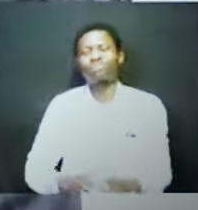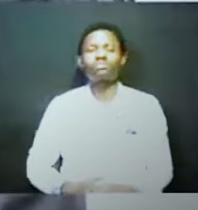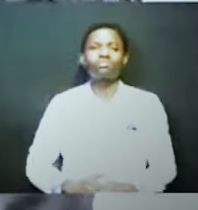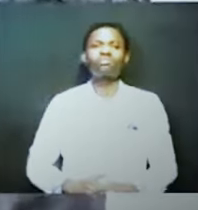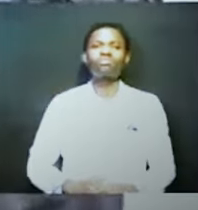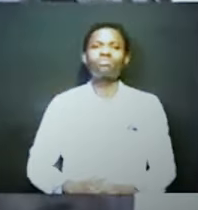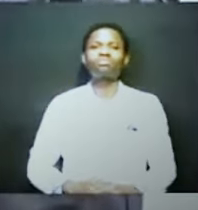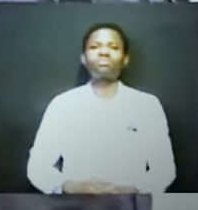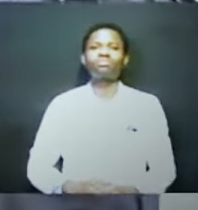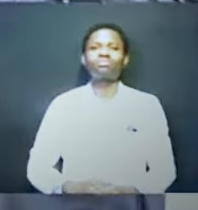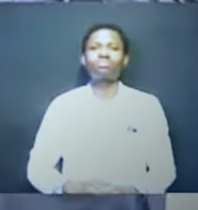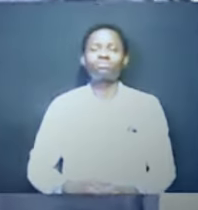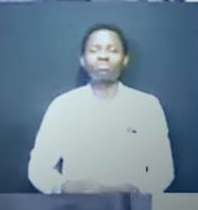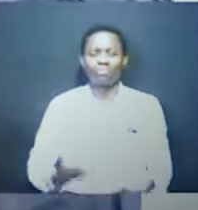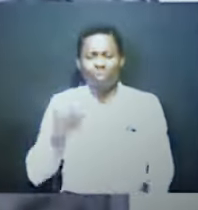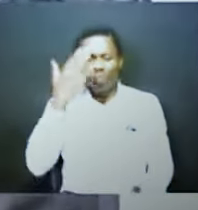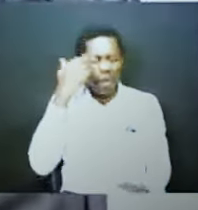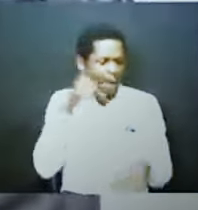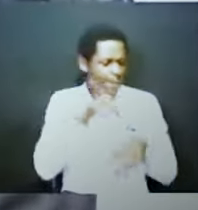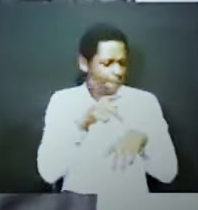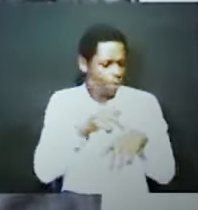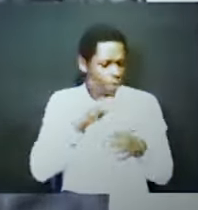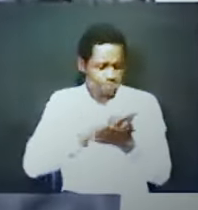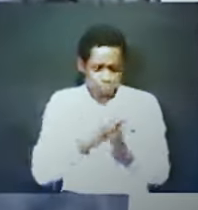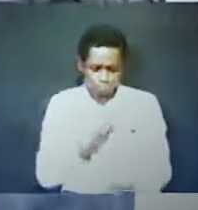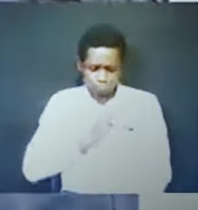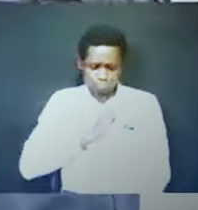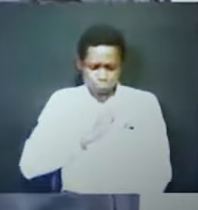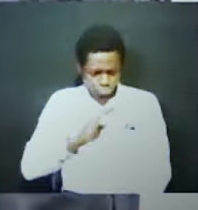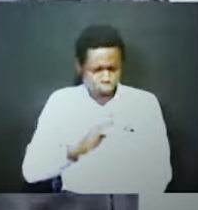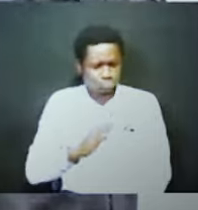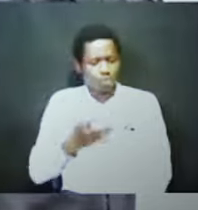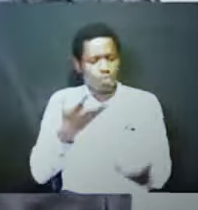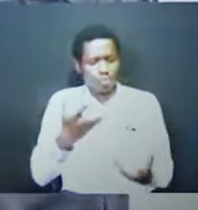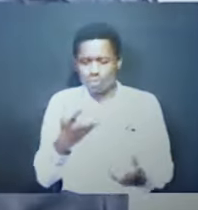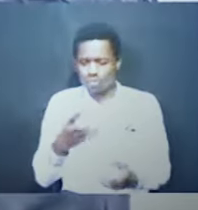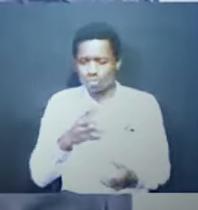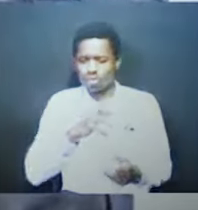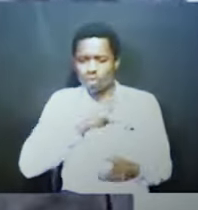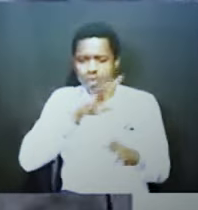Now, why is he so confident and that he wants them to follow him?